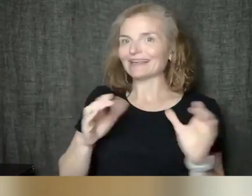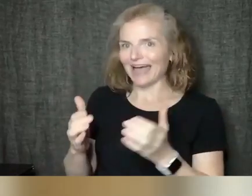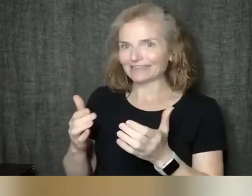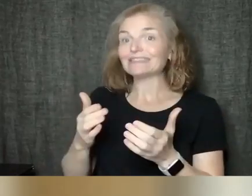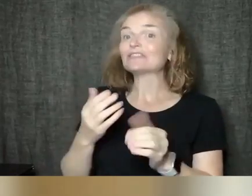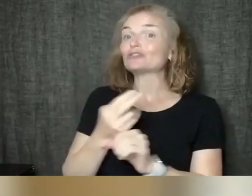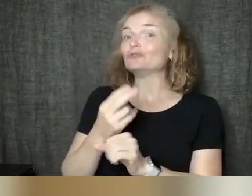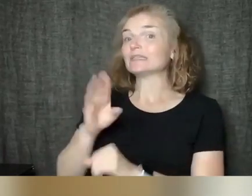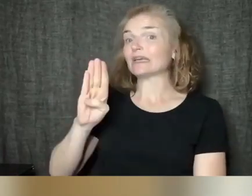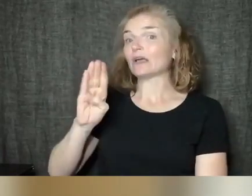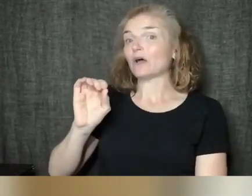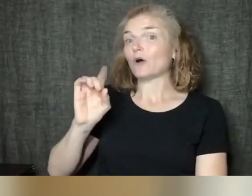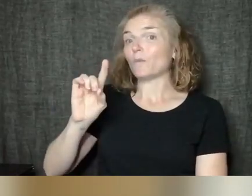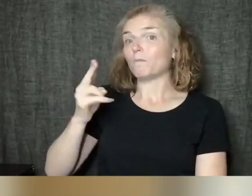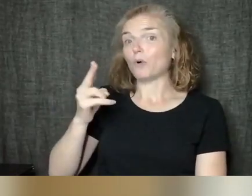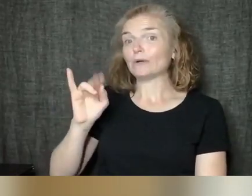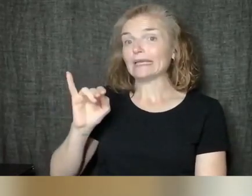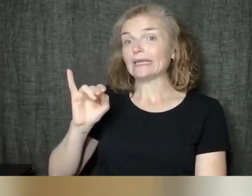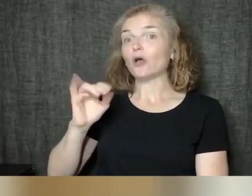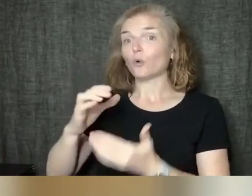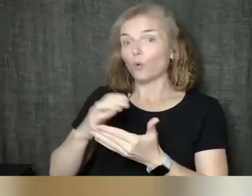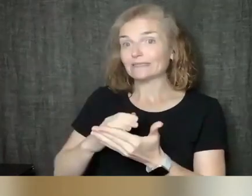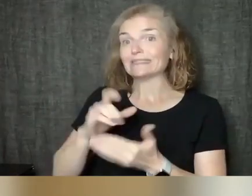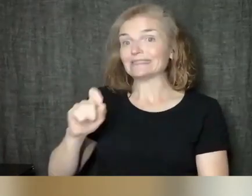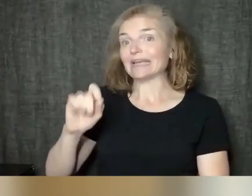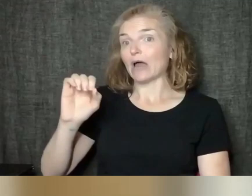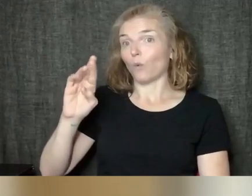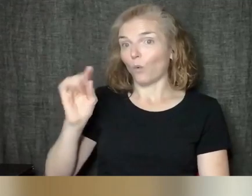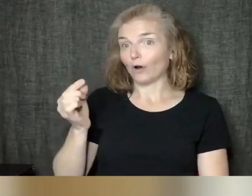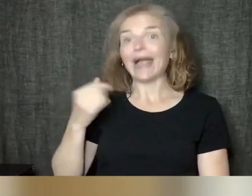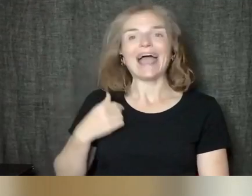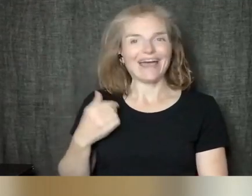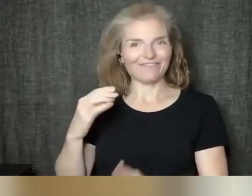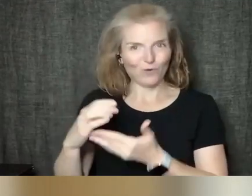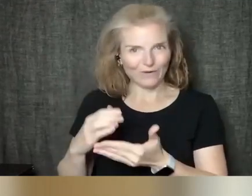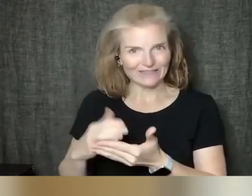Courses, and that's the website is bodhicourses.org.